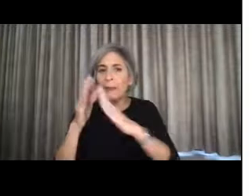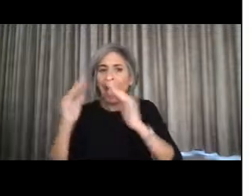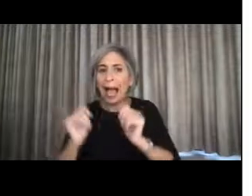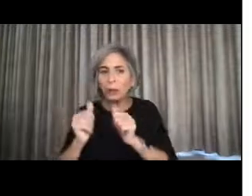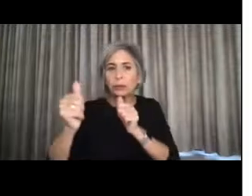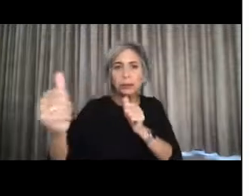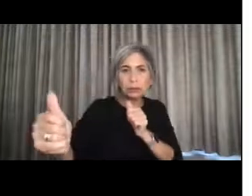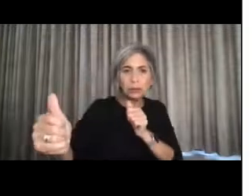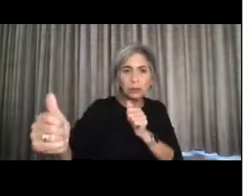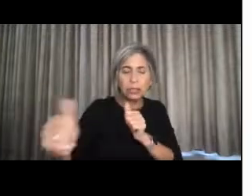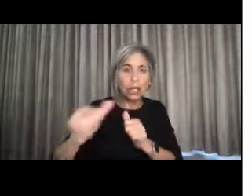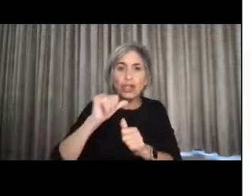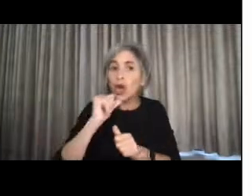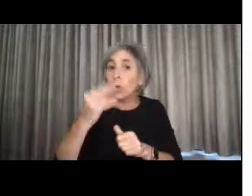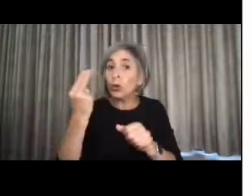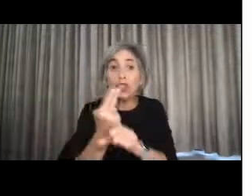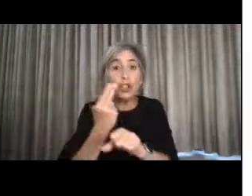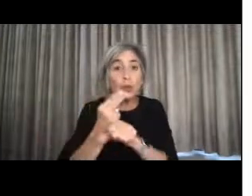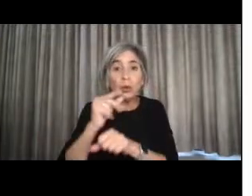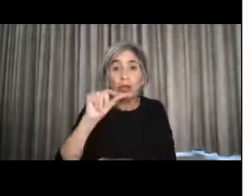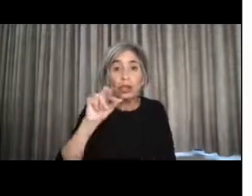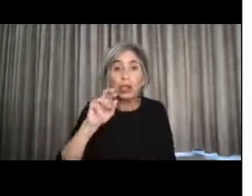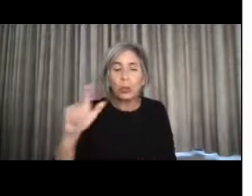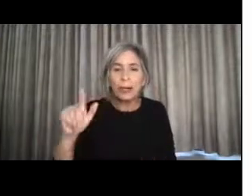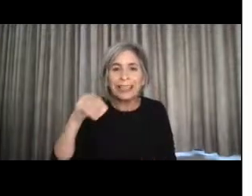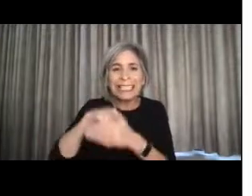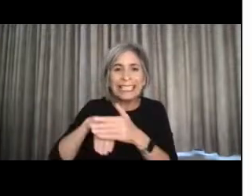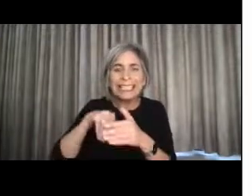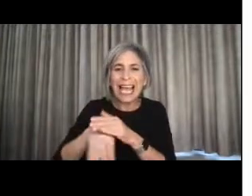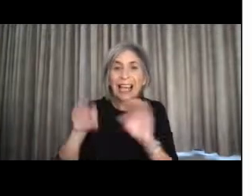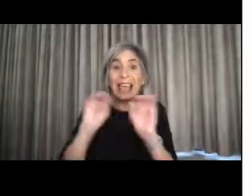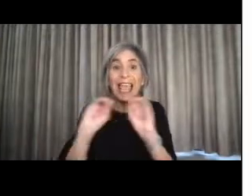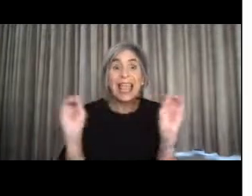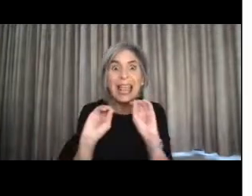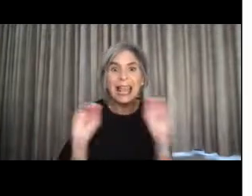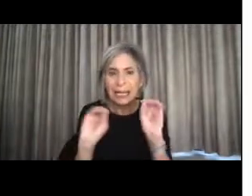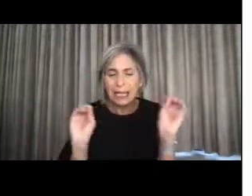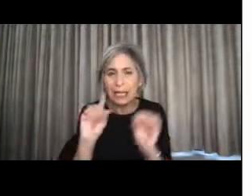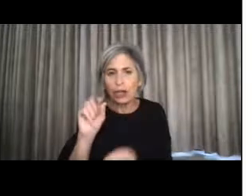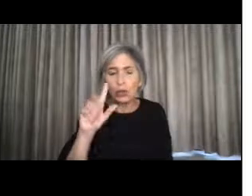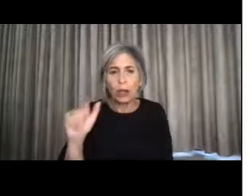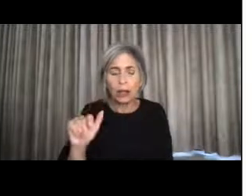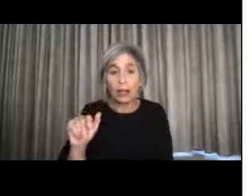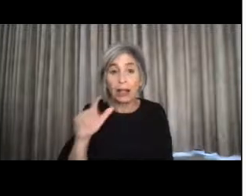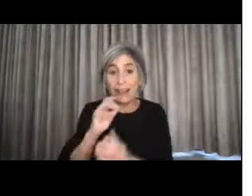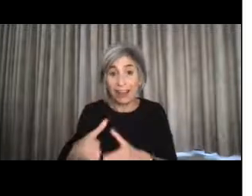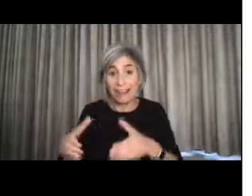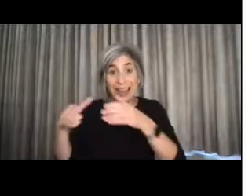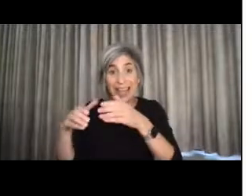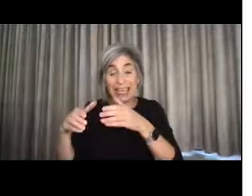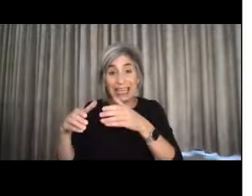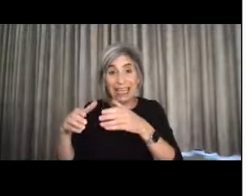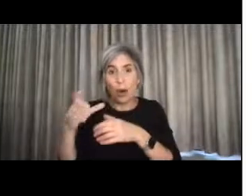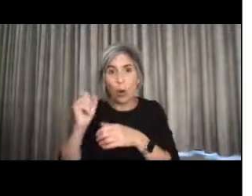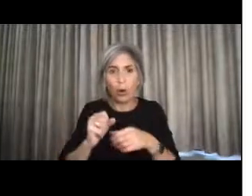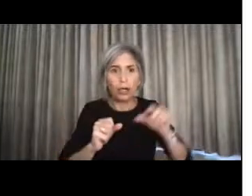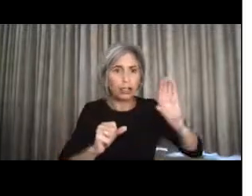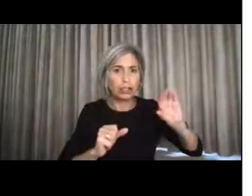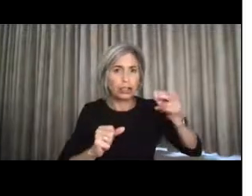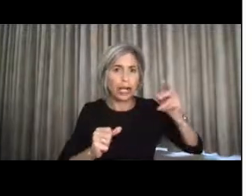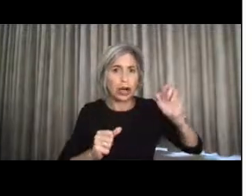Never use your grill inside the house, charcoal or LP tank. The LP tank for a grill has the same effect